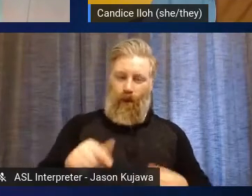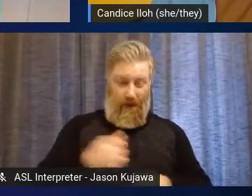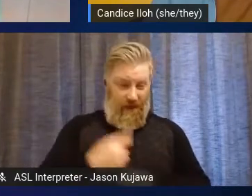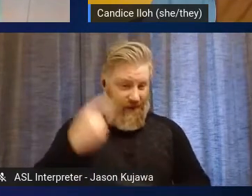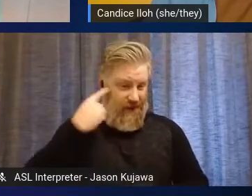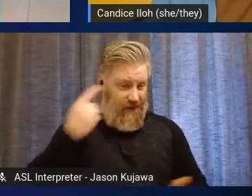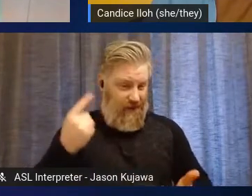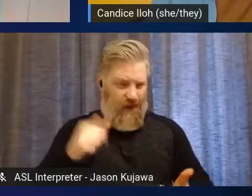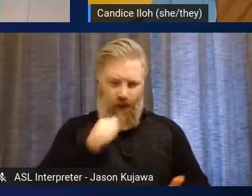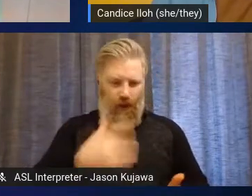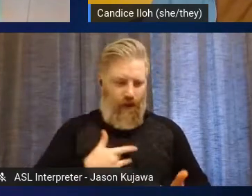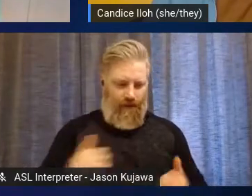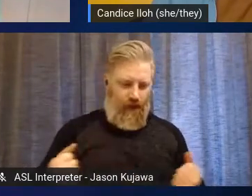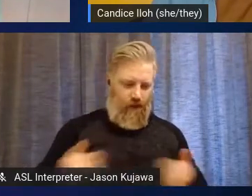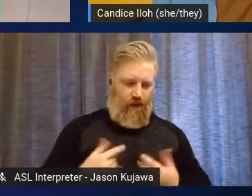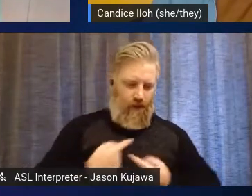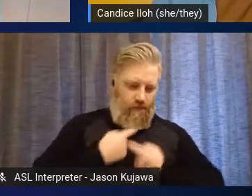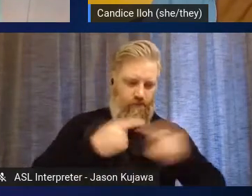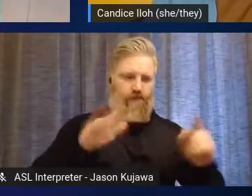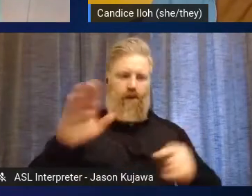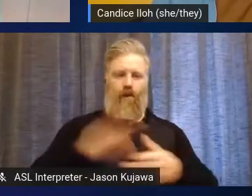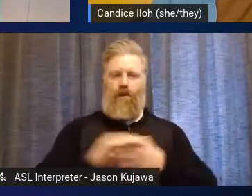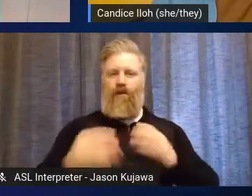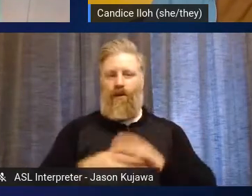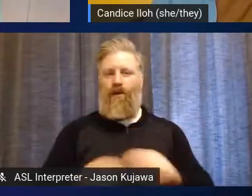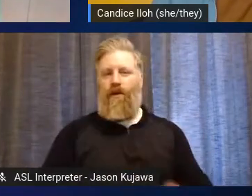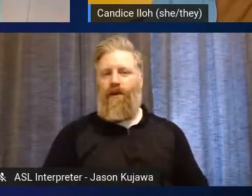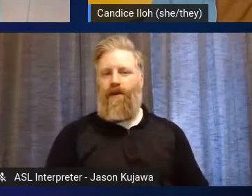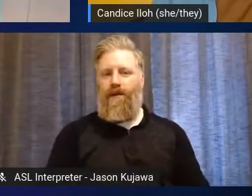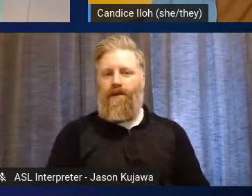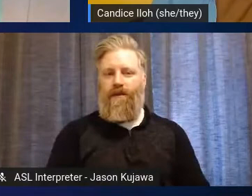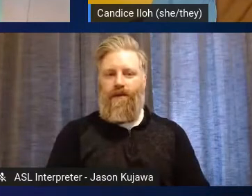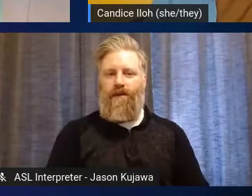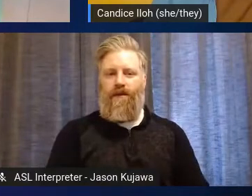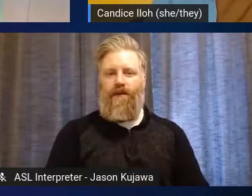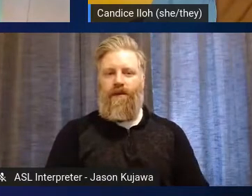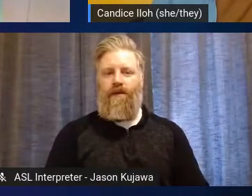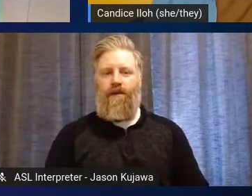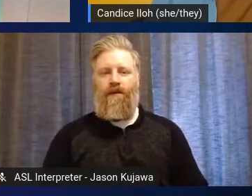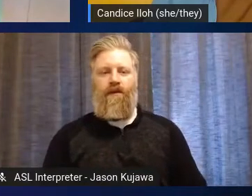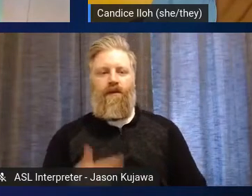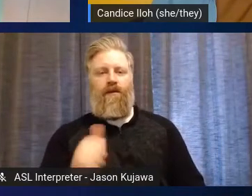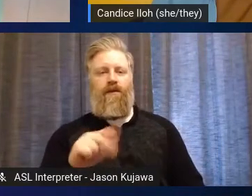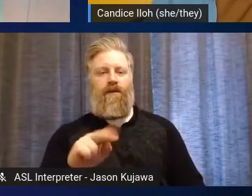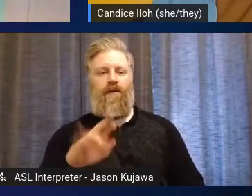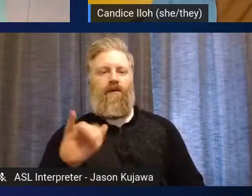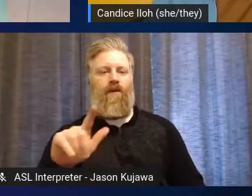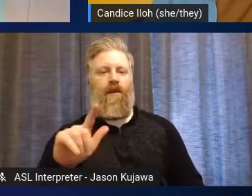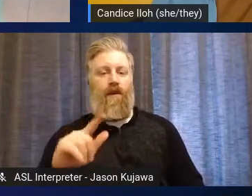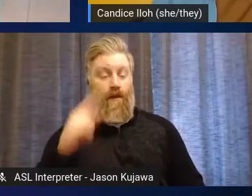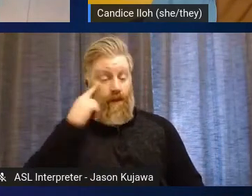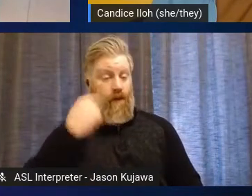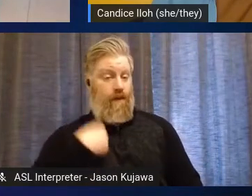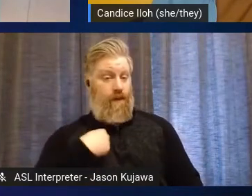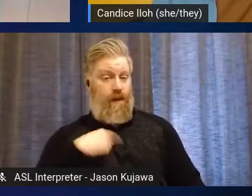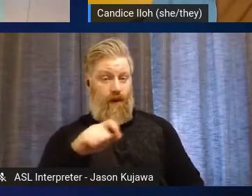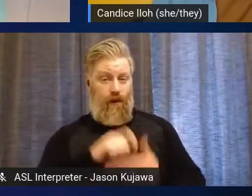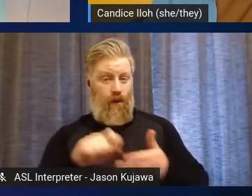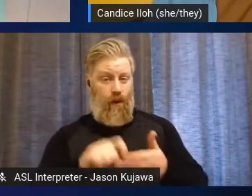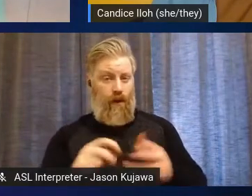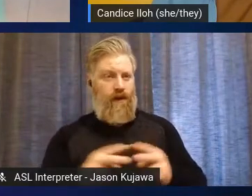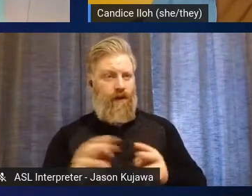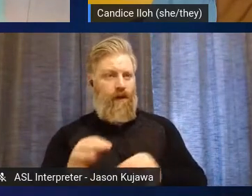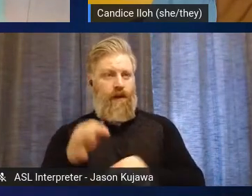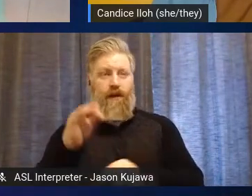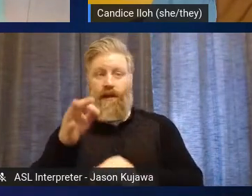be afraid to tell your own story. For me, writing is a very simple, but